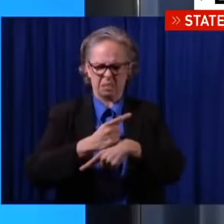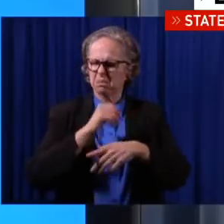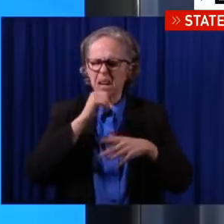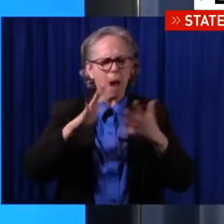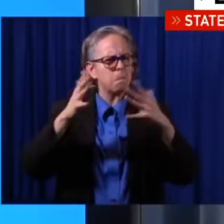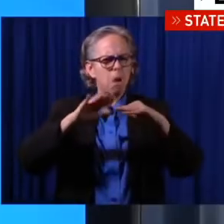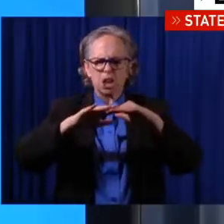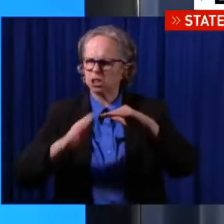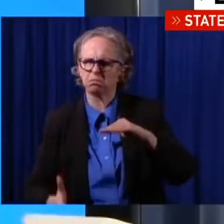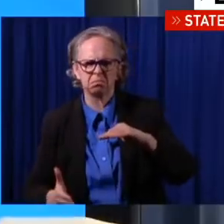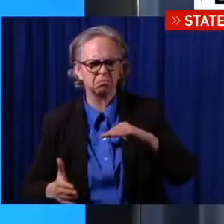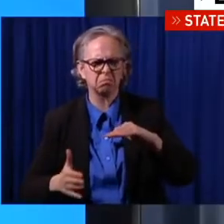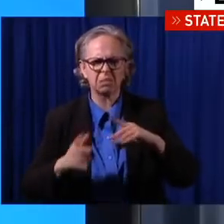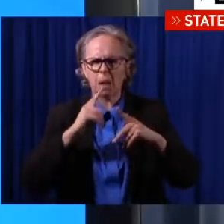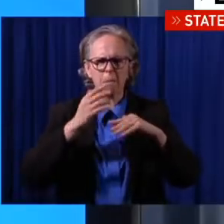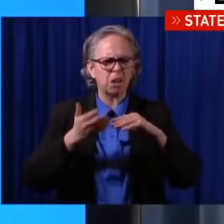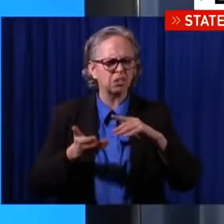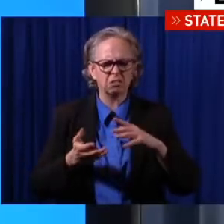much really in deaths either.